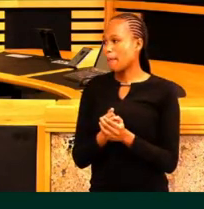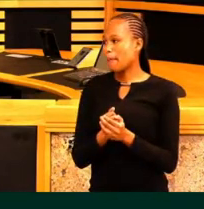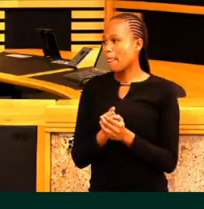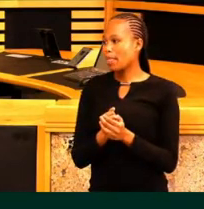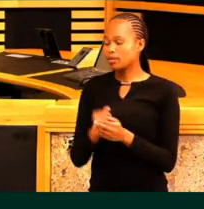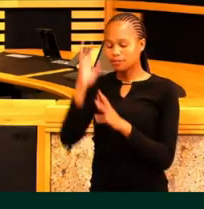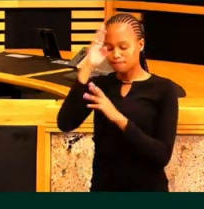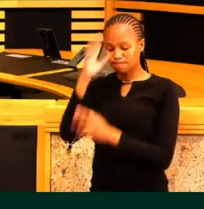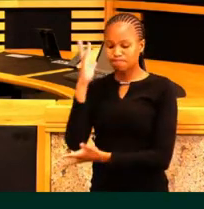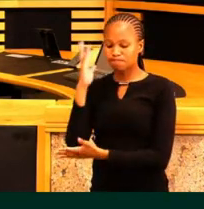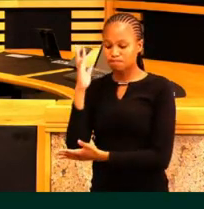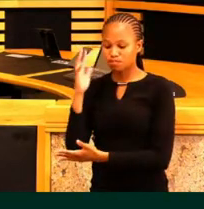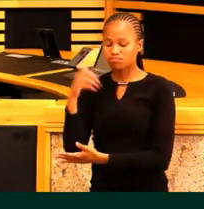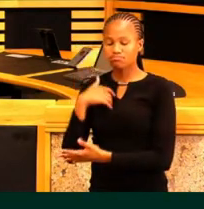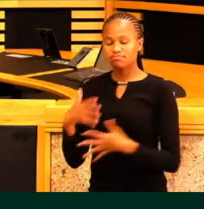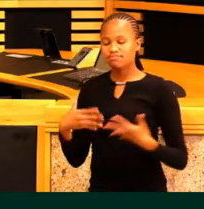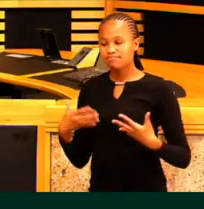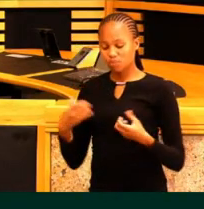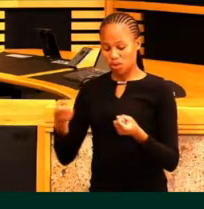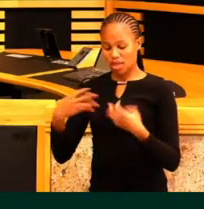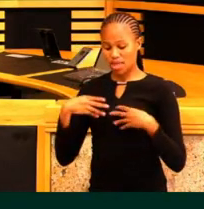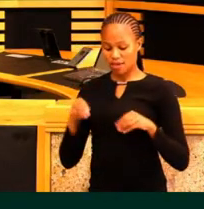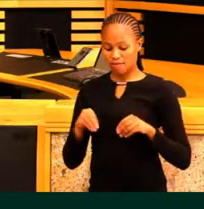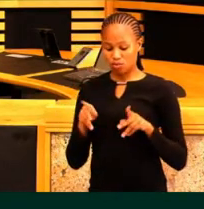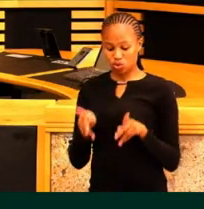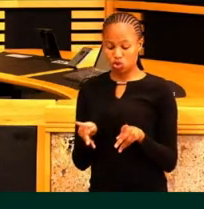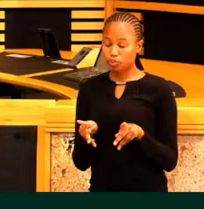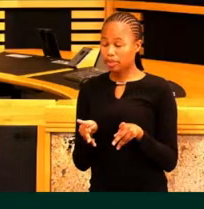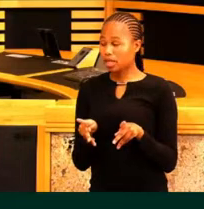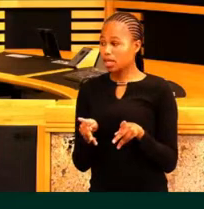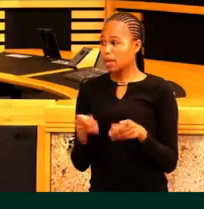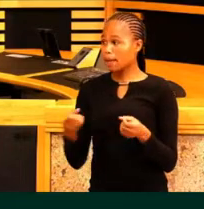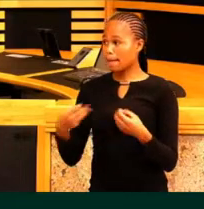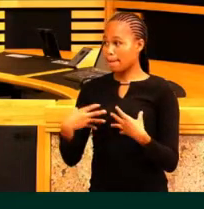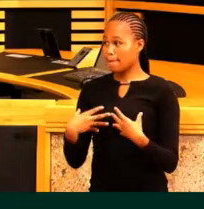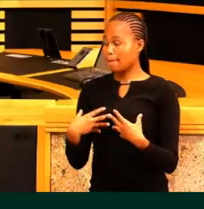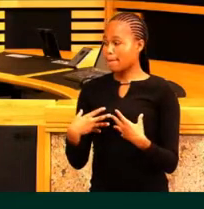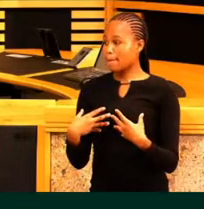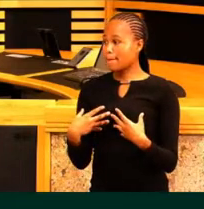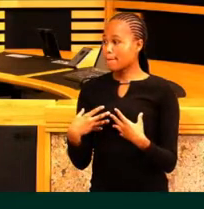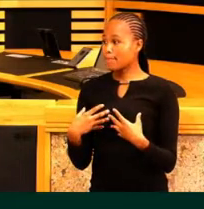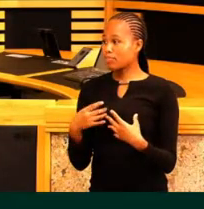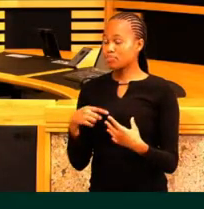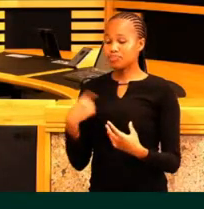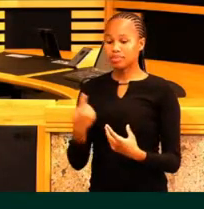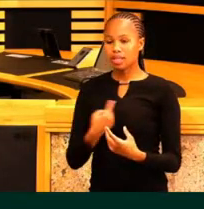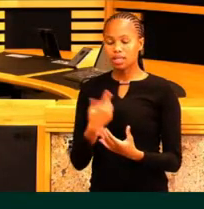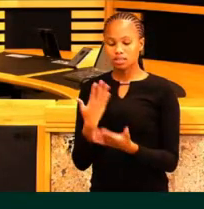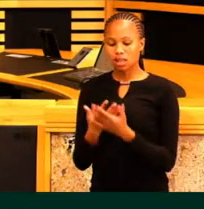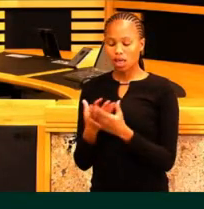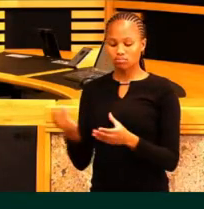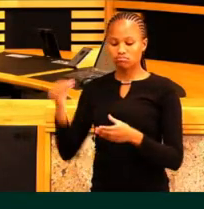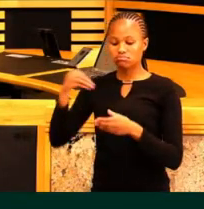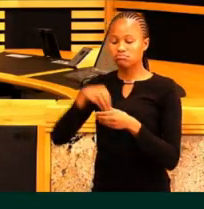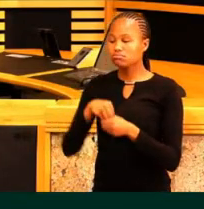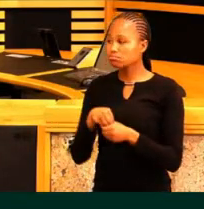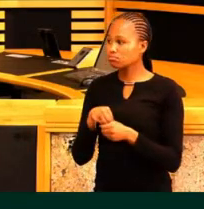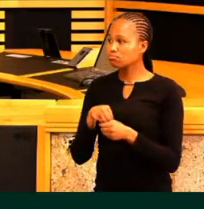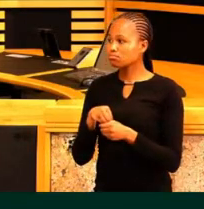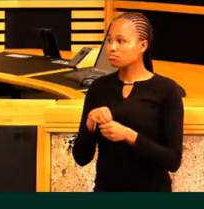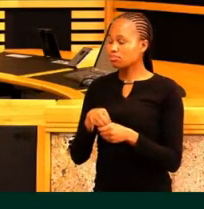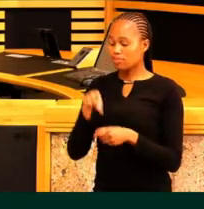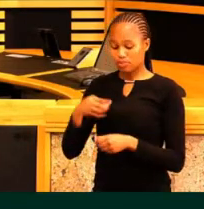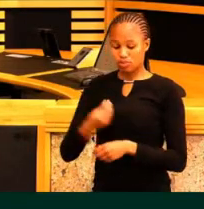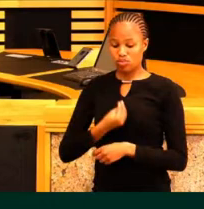let me appreciate the opportunity you have given us to be part of this assemble